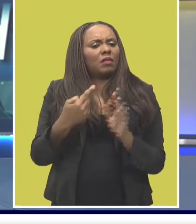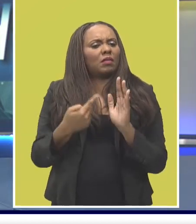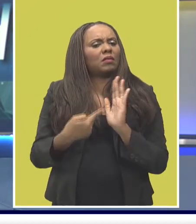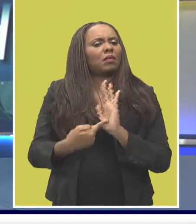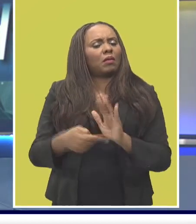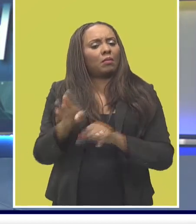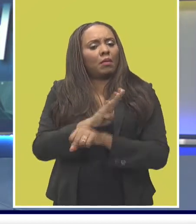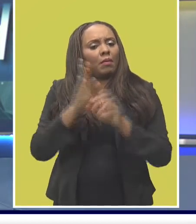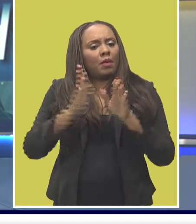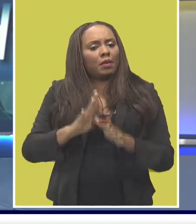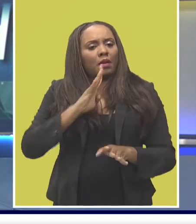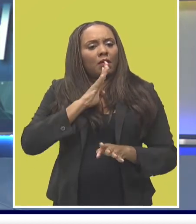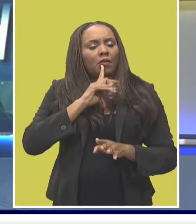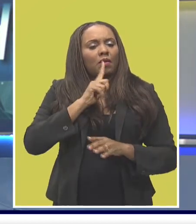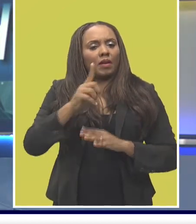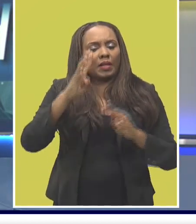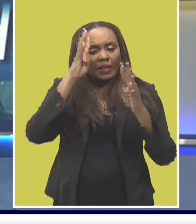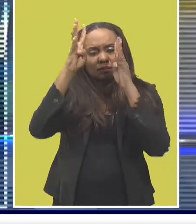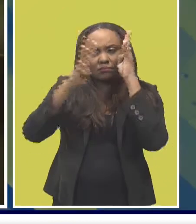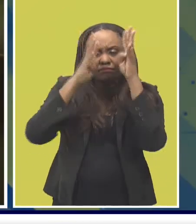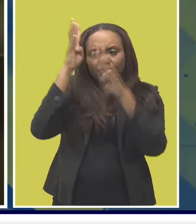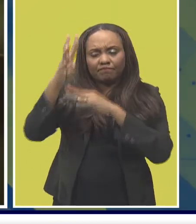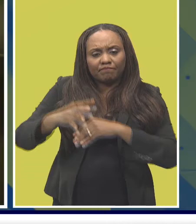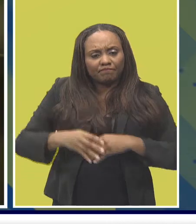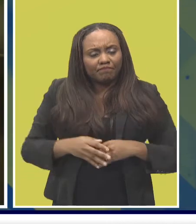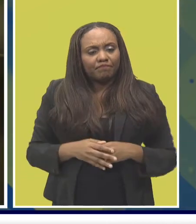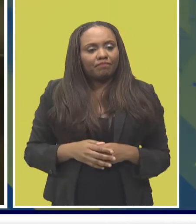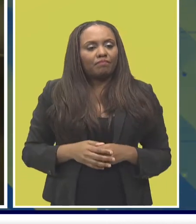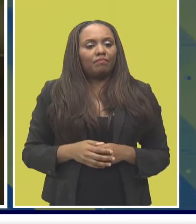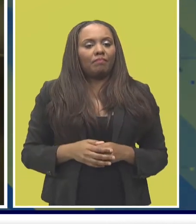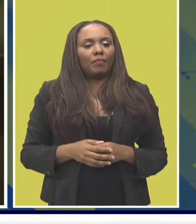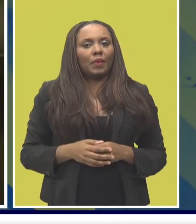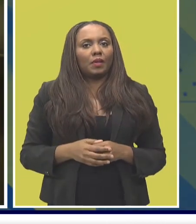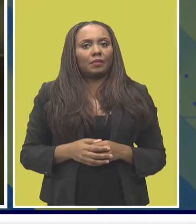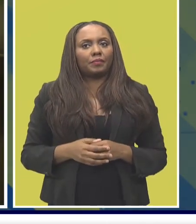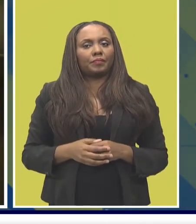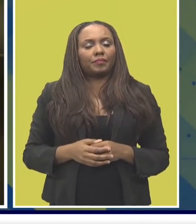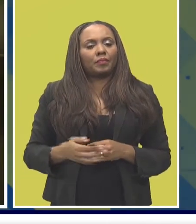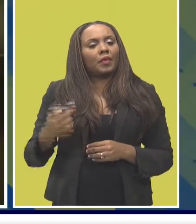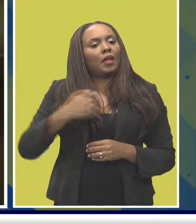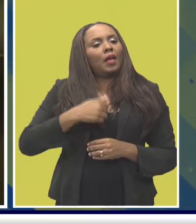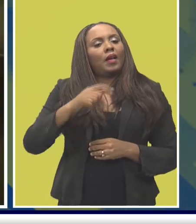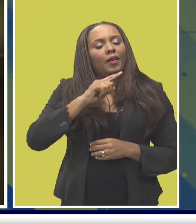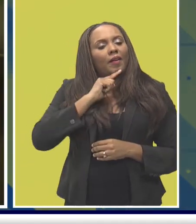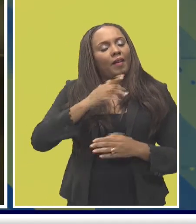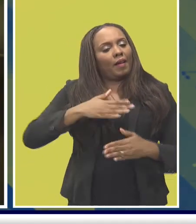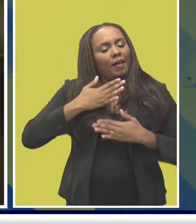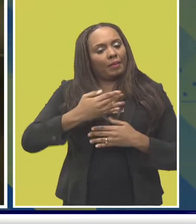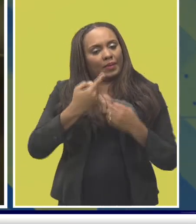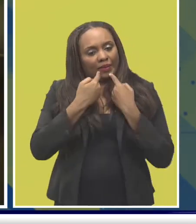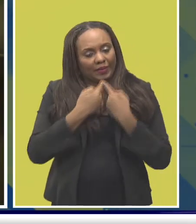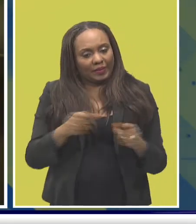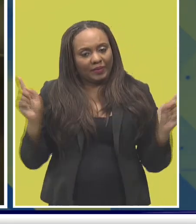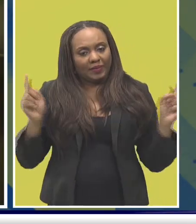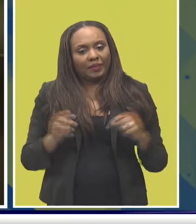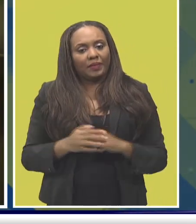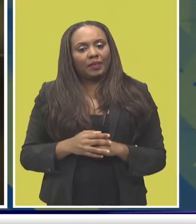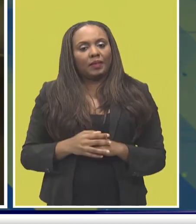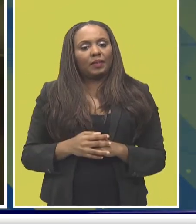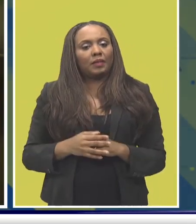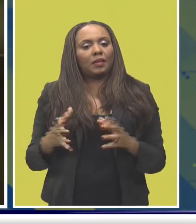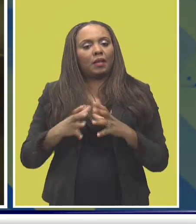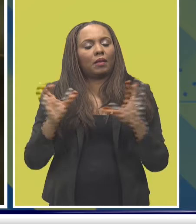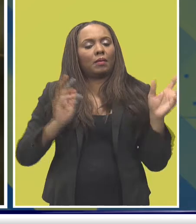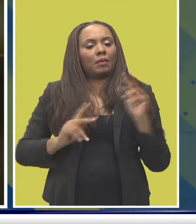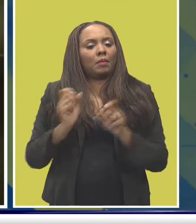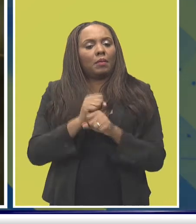their inventive spirit. I'm proud to say that most of the manufacturers, 3 of the major ones, are making plastic bags now, but